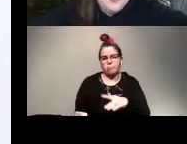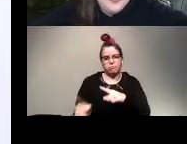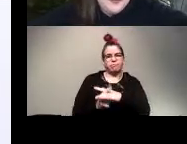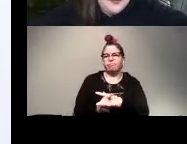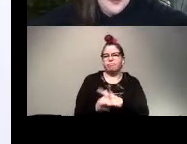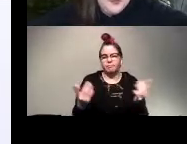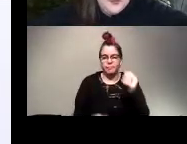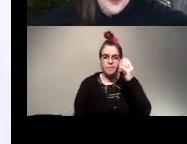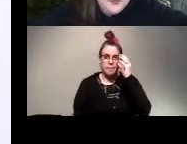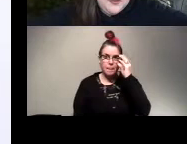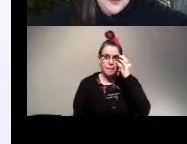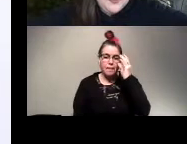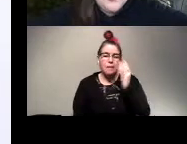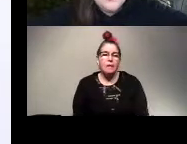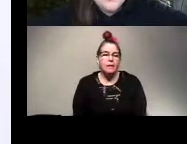And